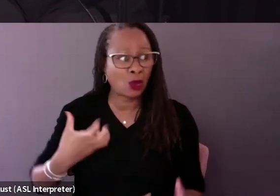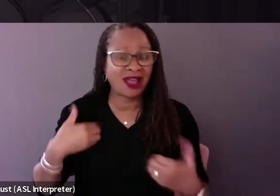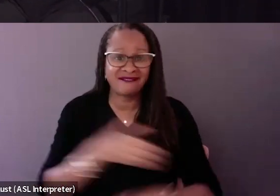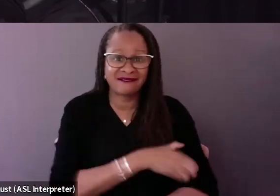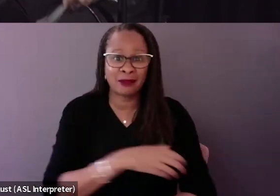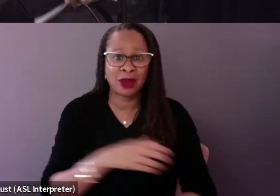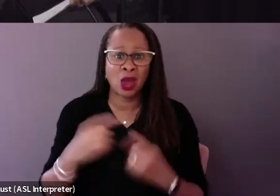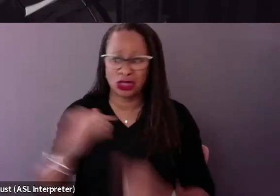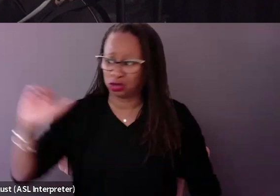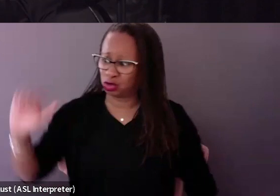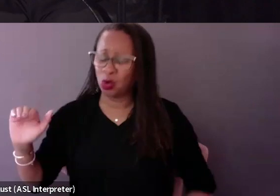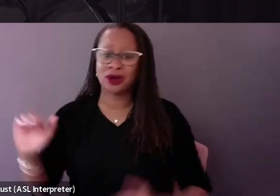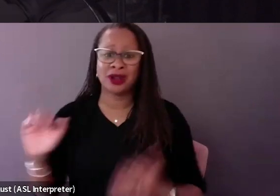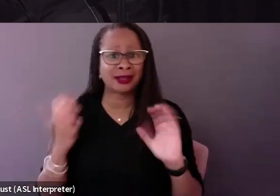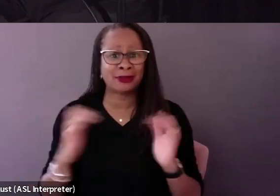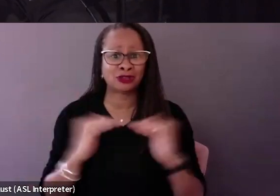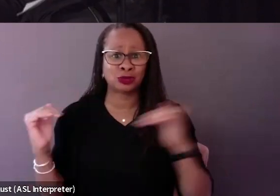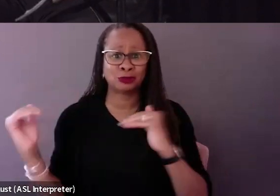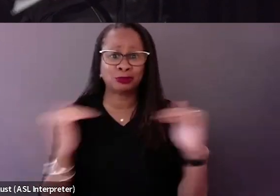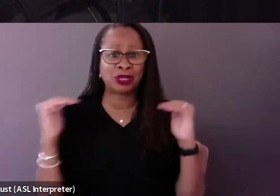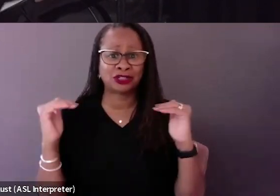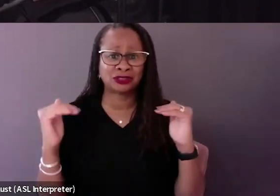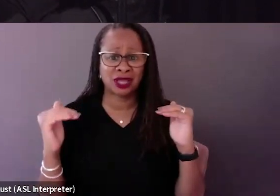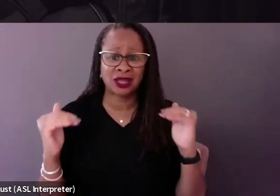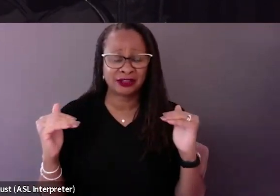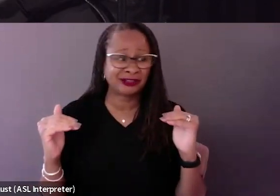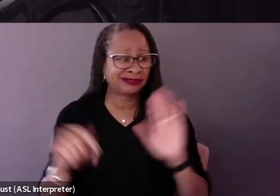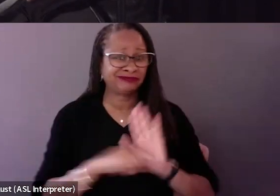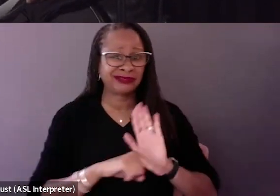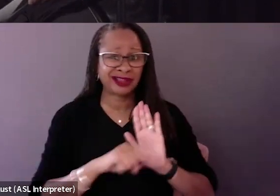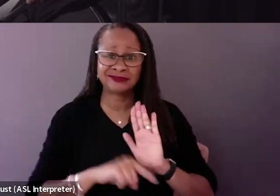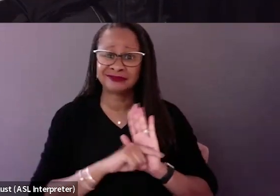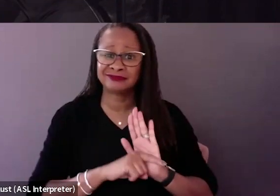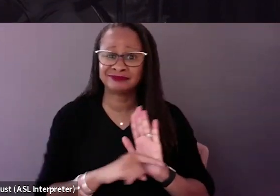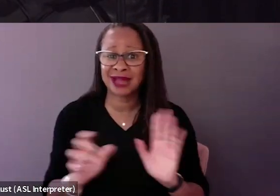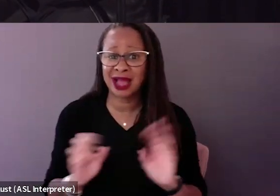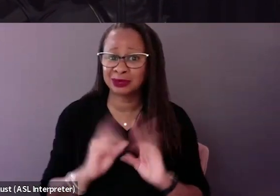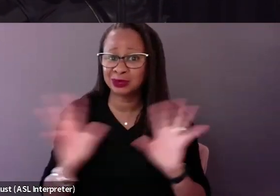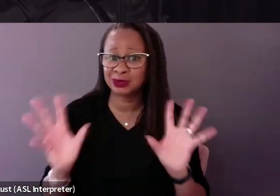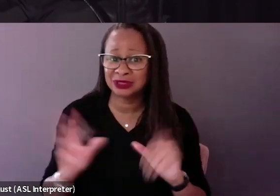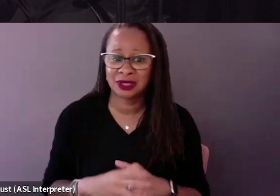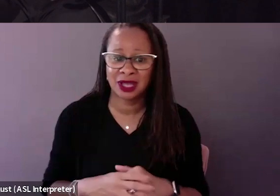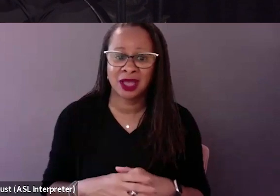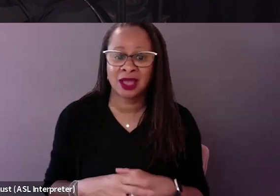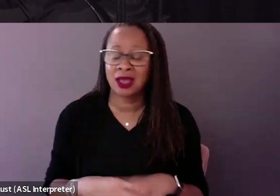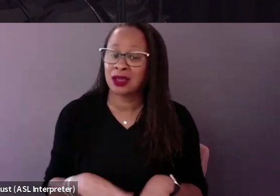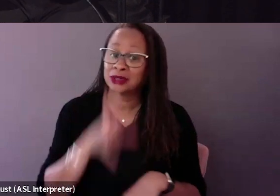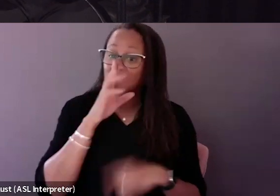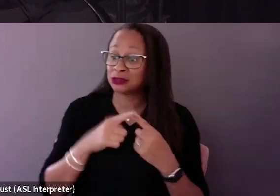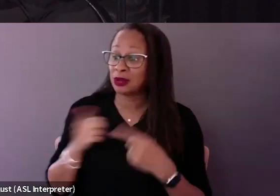short compared to all your That's right. classmates, you're at a deficit potentially, certainly. Yeah, we talked about him running away from bullies